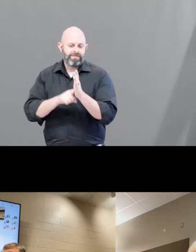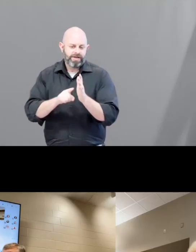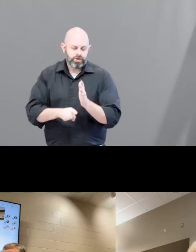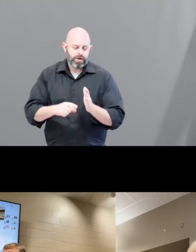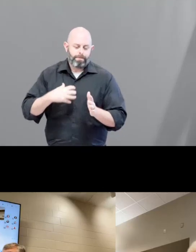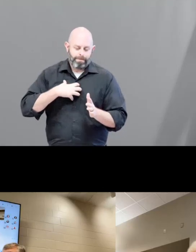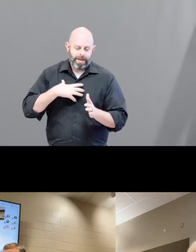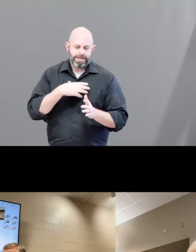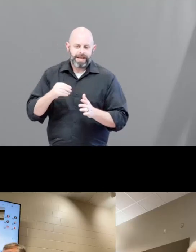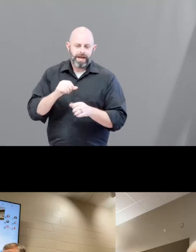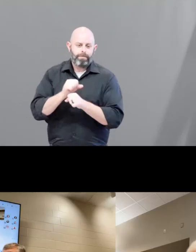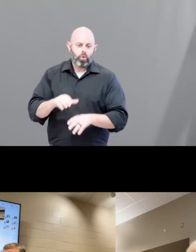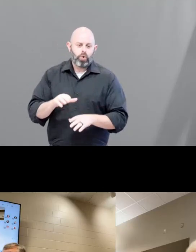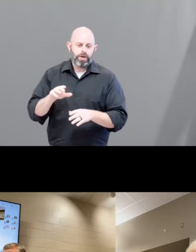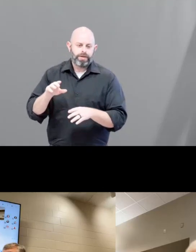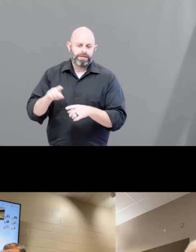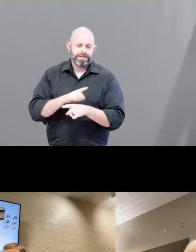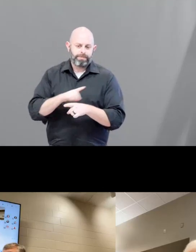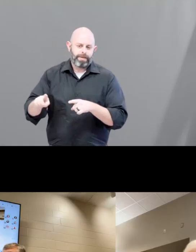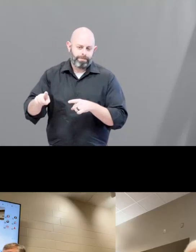employee discipline.